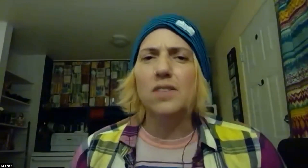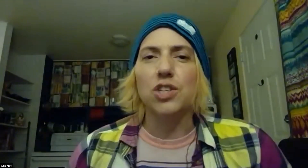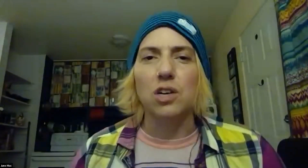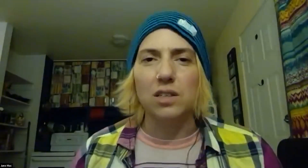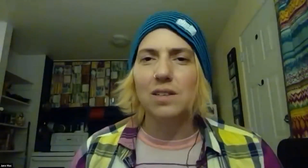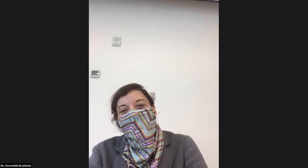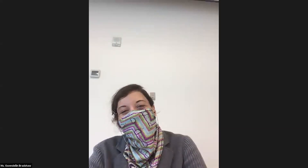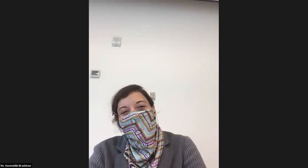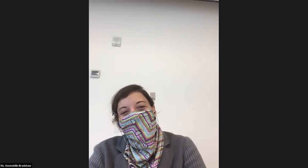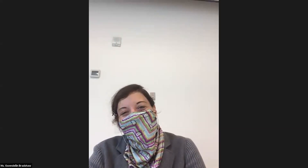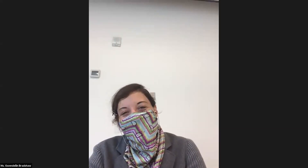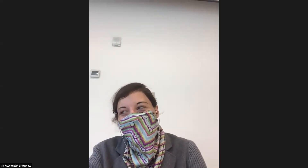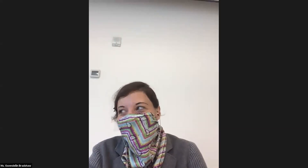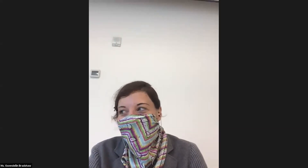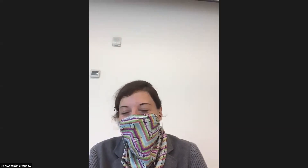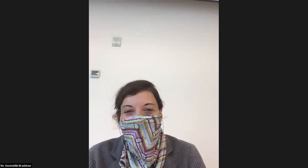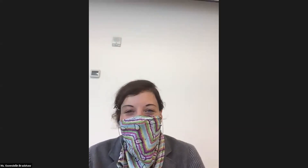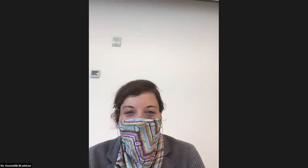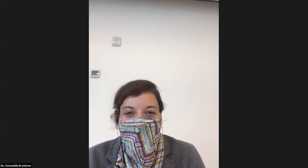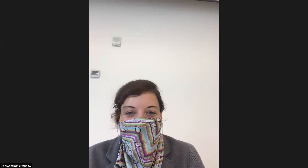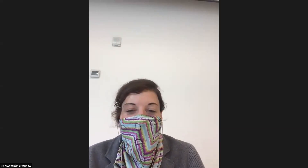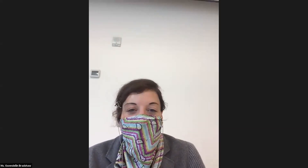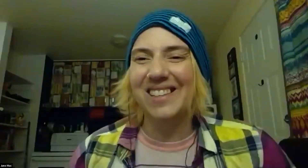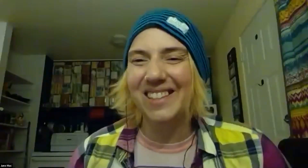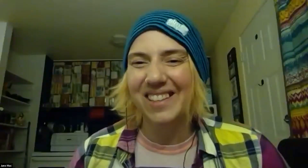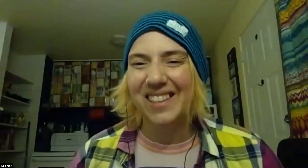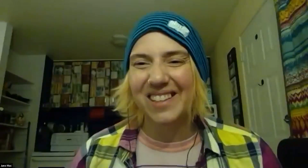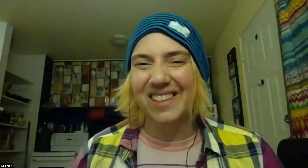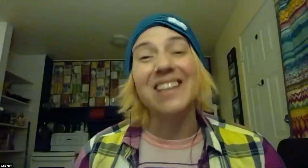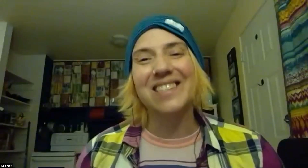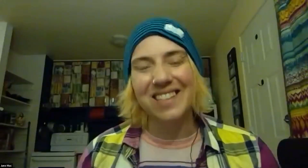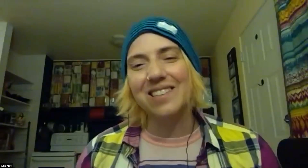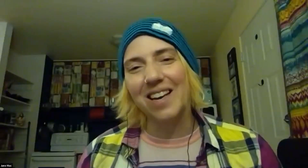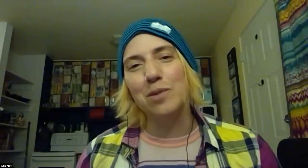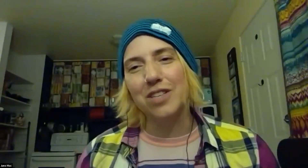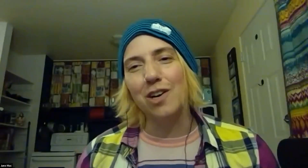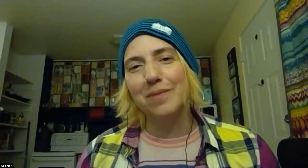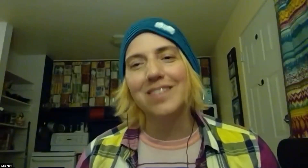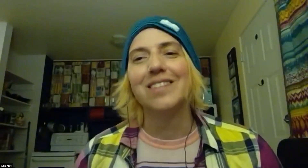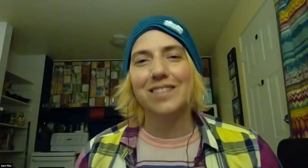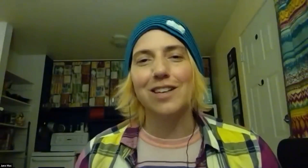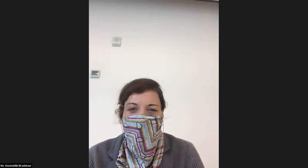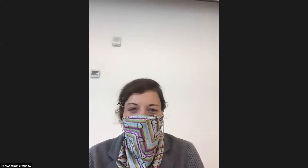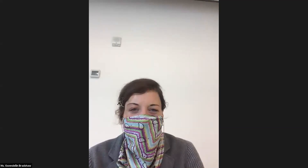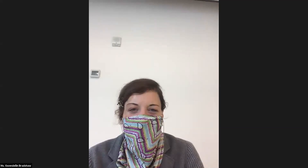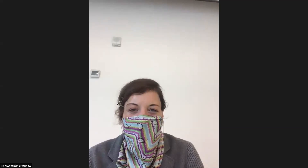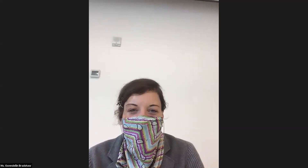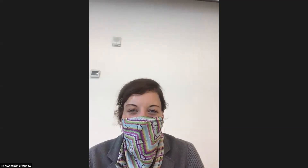and they have a dog. So how could you not love them? Animals help. Yes, animals help. Do you have a